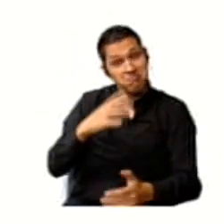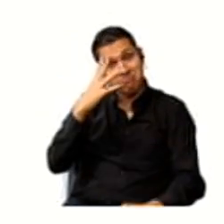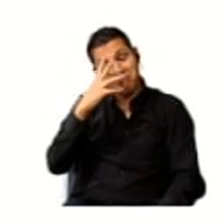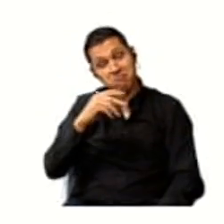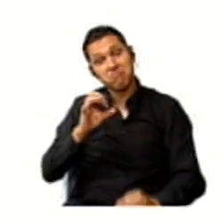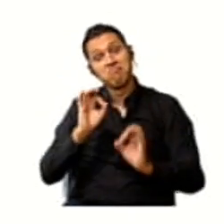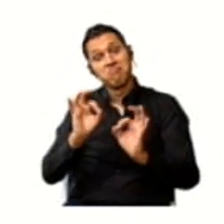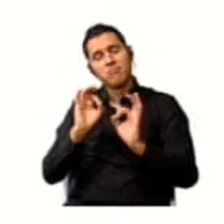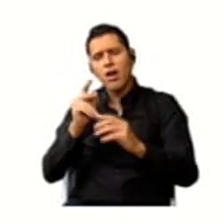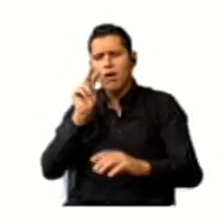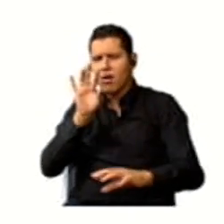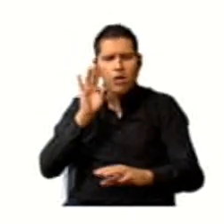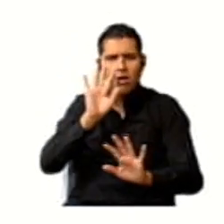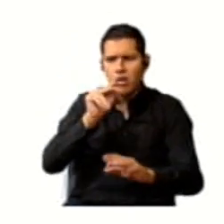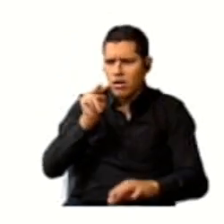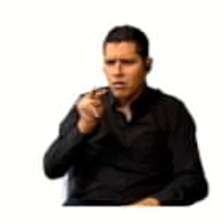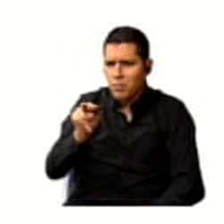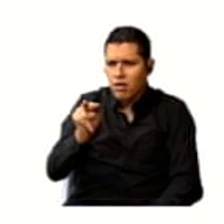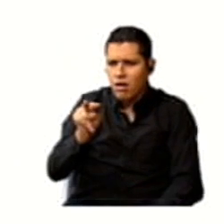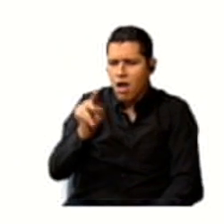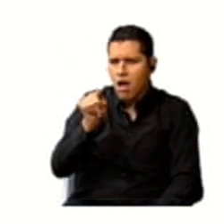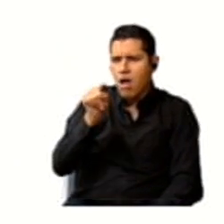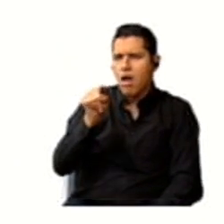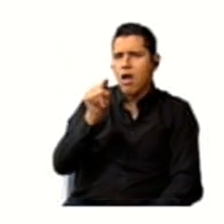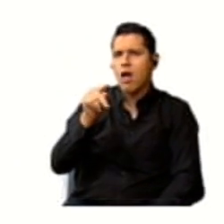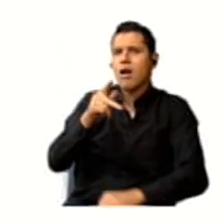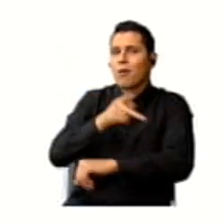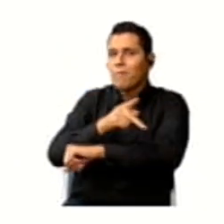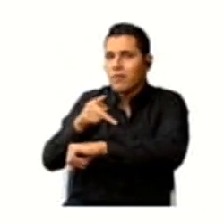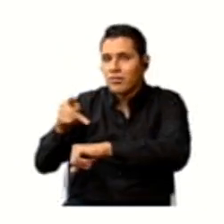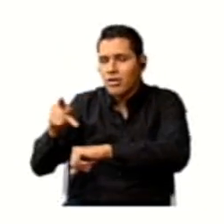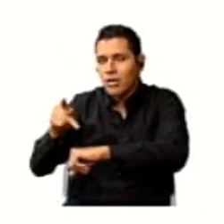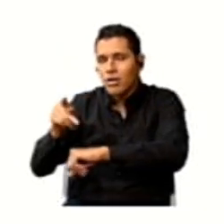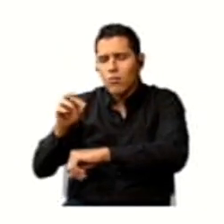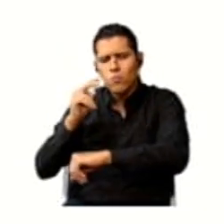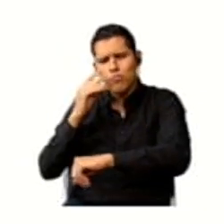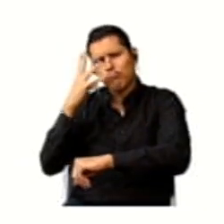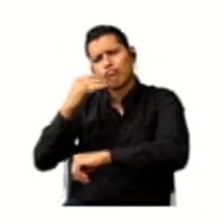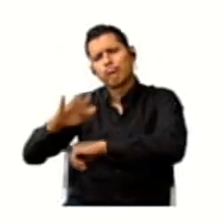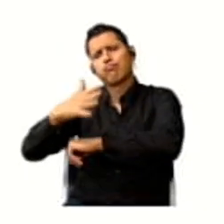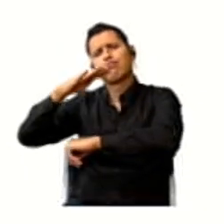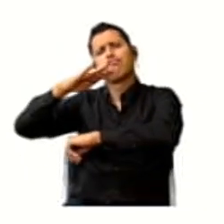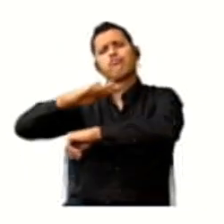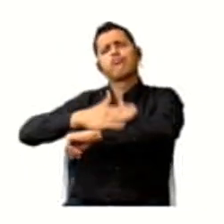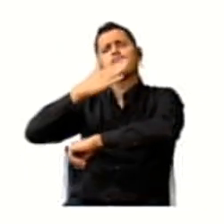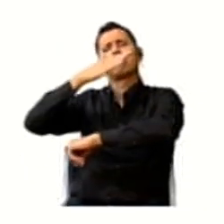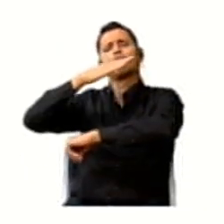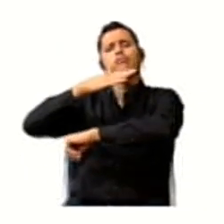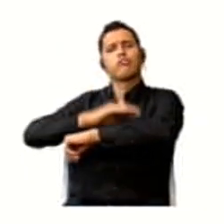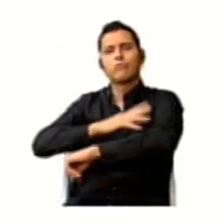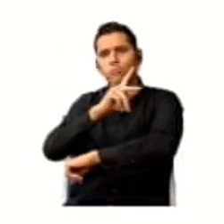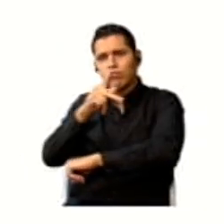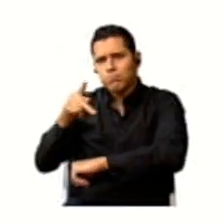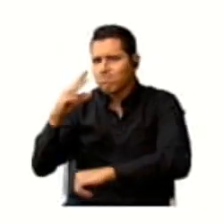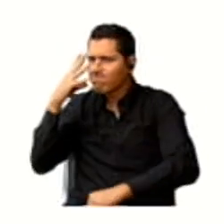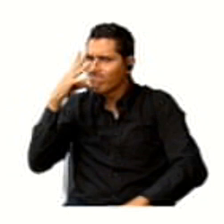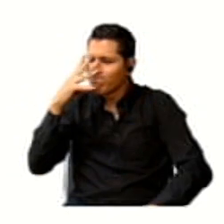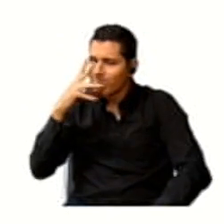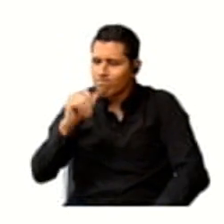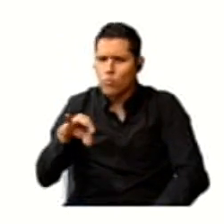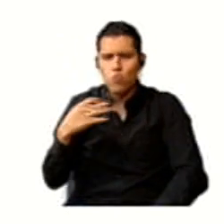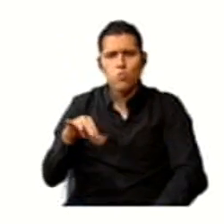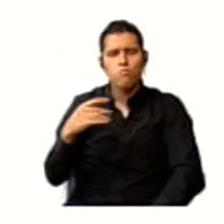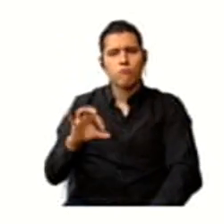Good. And look, look, Waldo. This is Punta Arenas. Wow, beautiful. Then